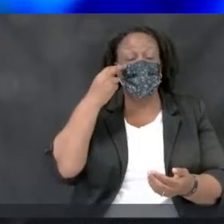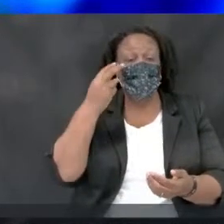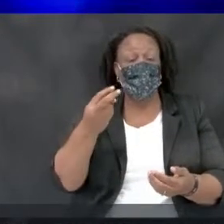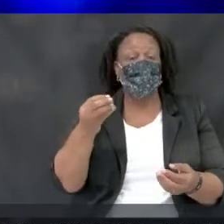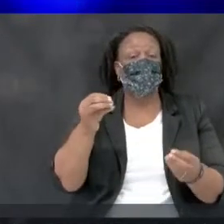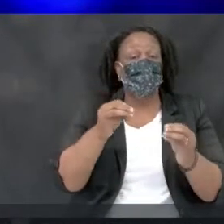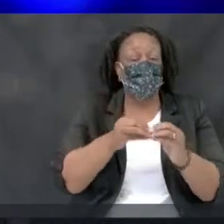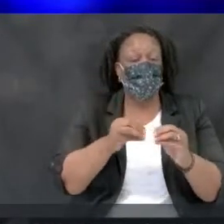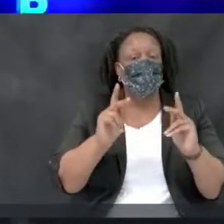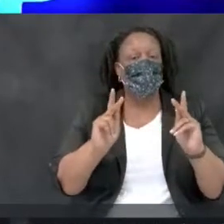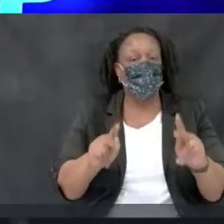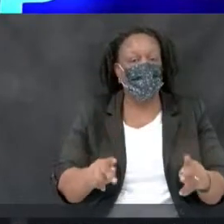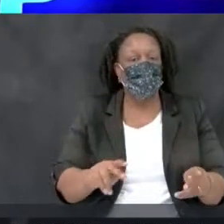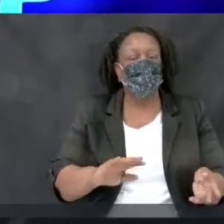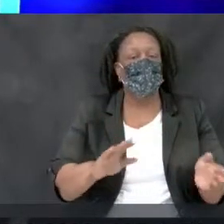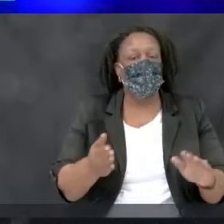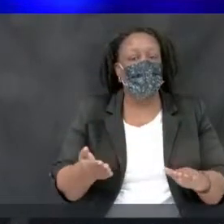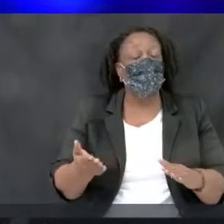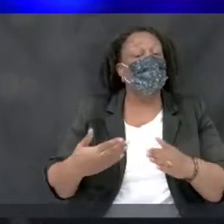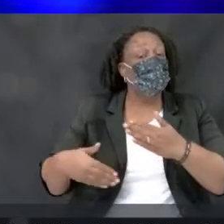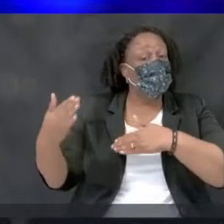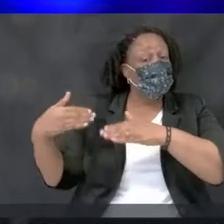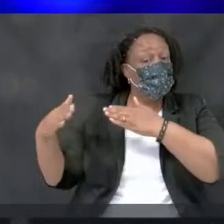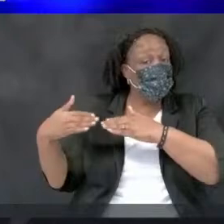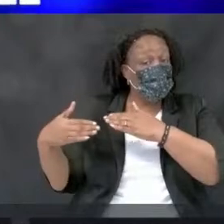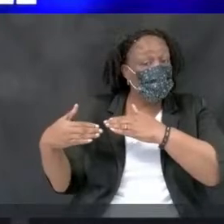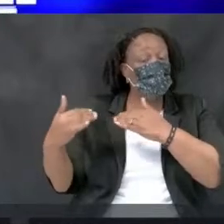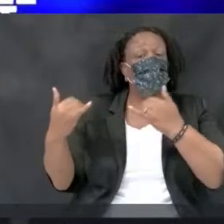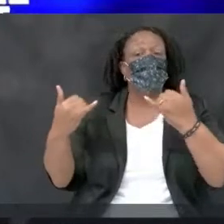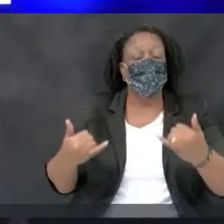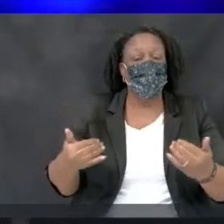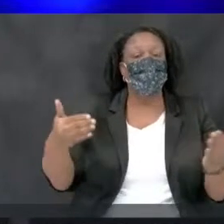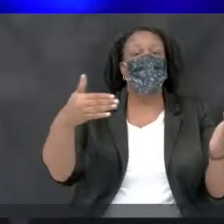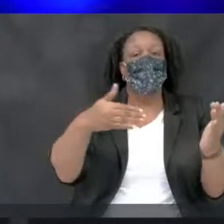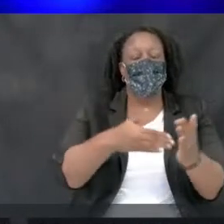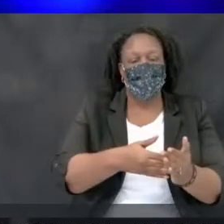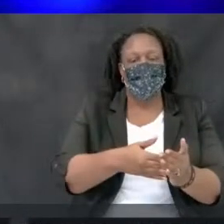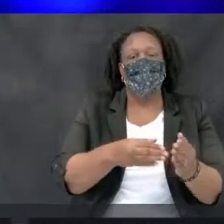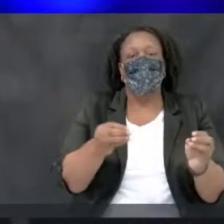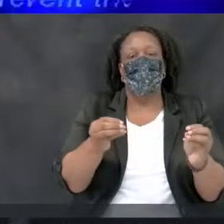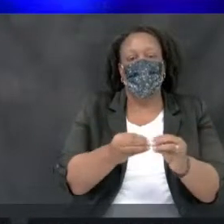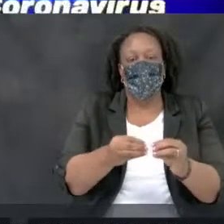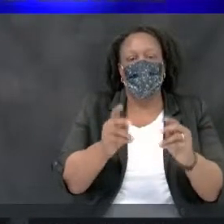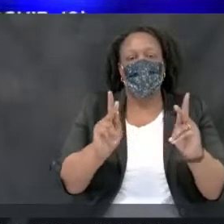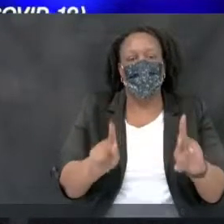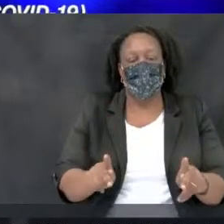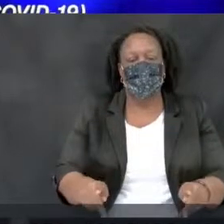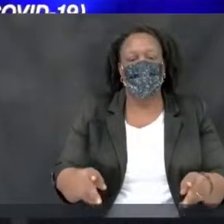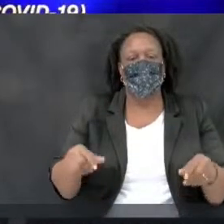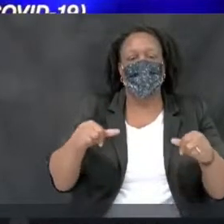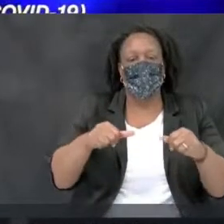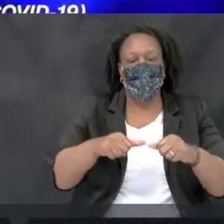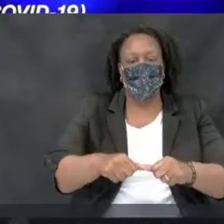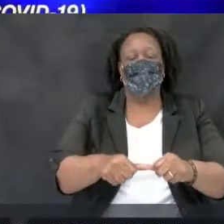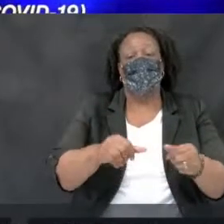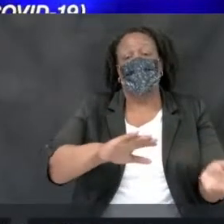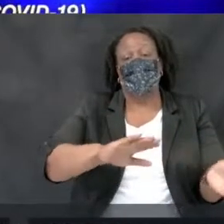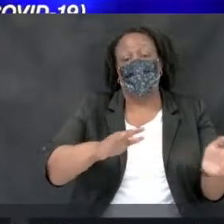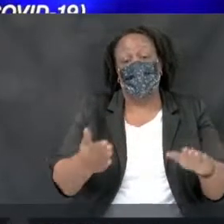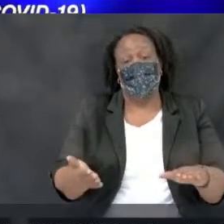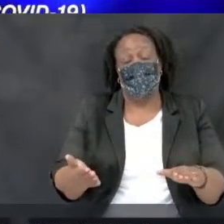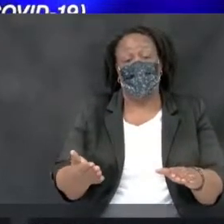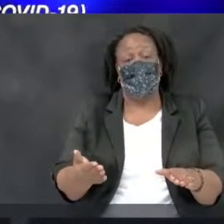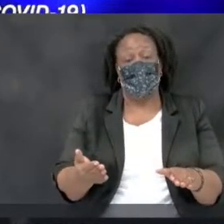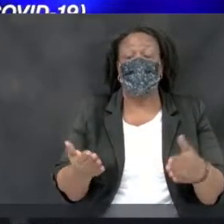deaths compared to the previous weeks, and is the 7th consecutive week of increases they have seen. We here